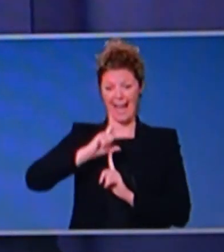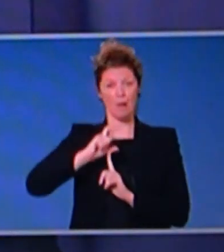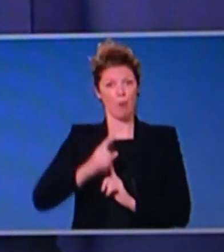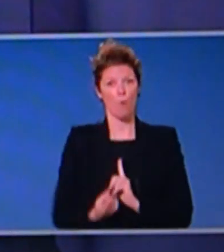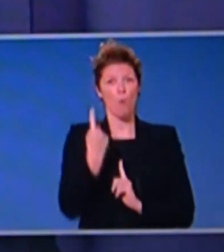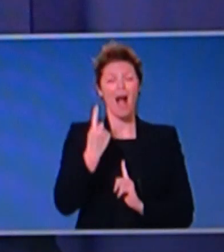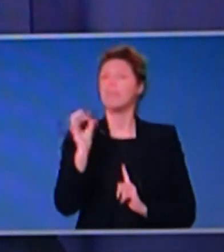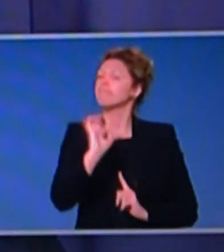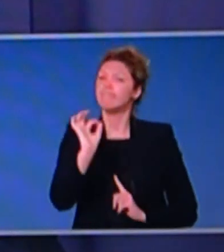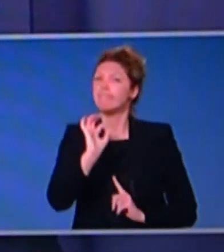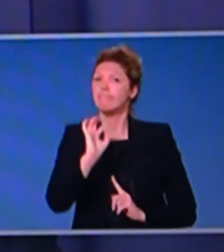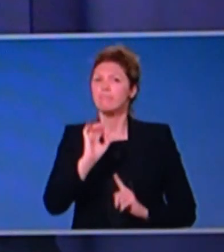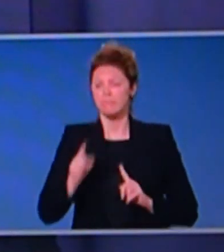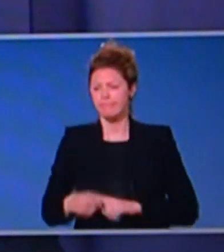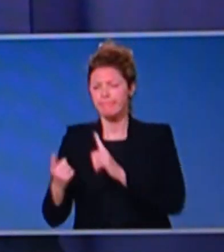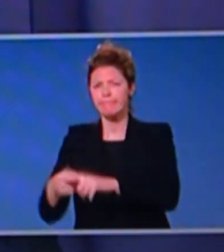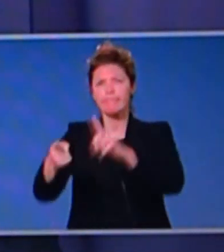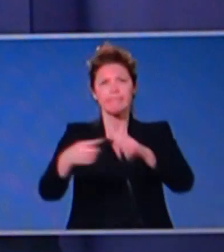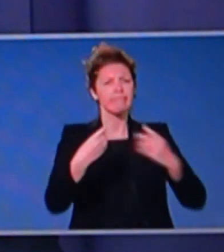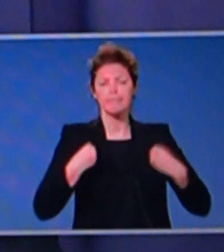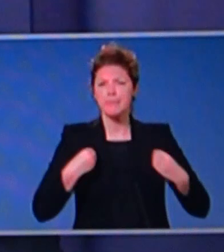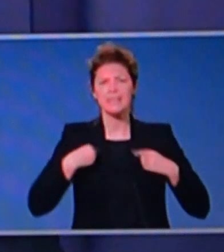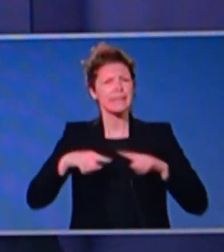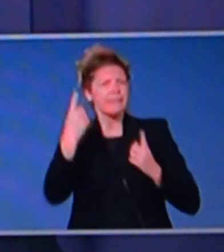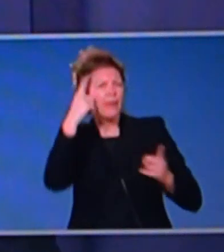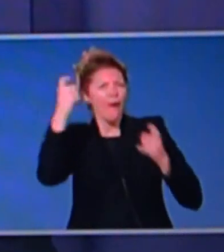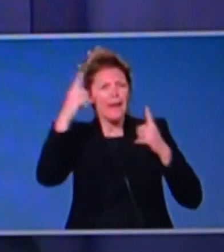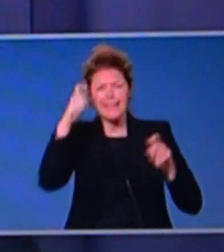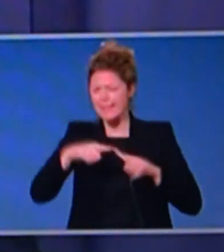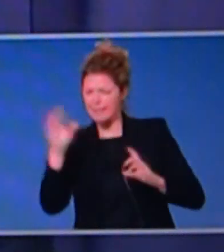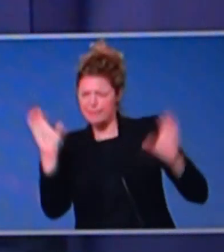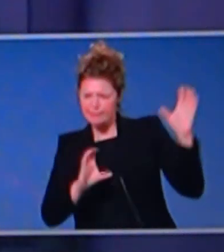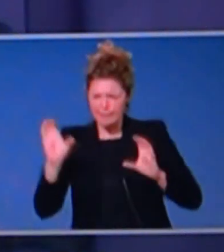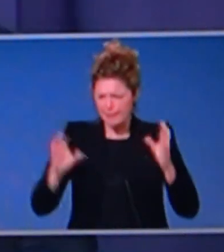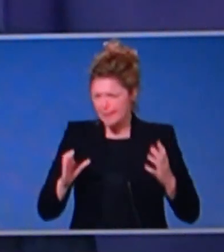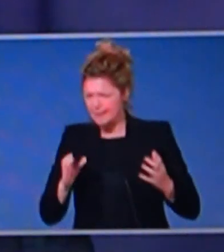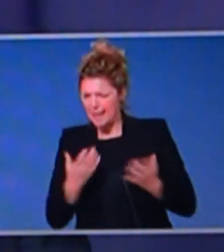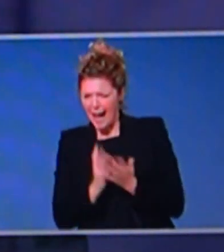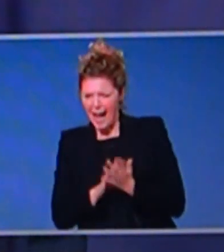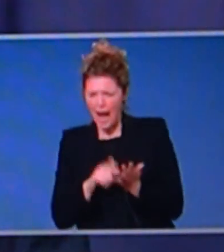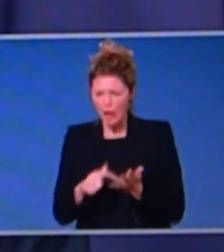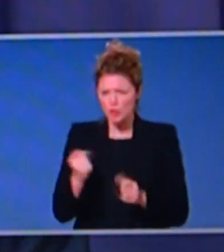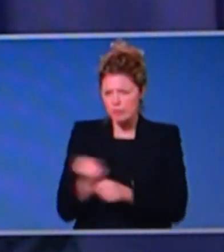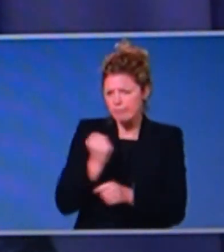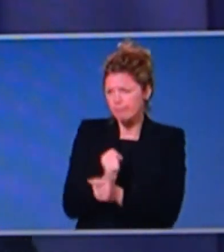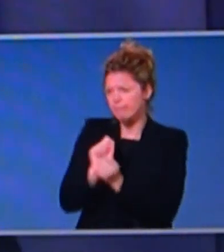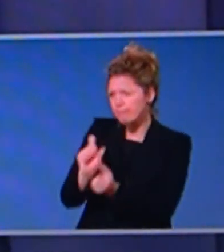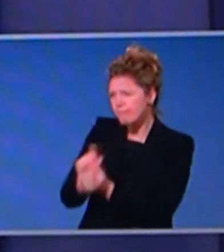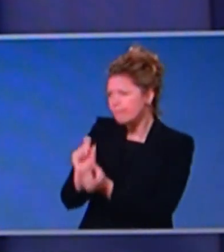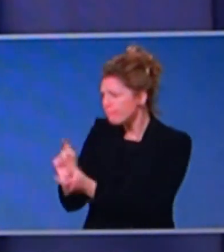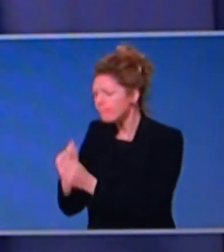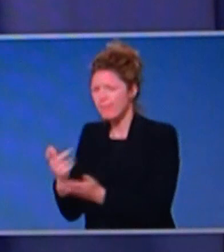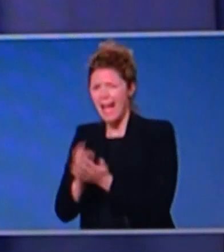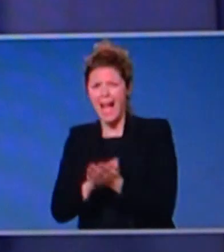an industry made up of very successful, innovating businesses on the ground, finding markets, sustaining themselves, employing many